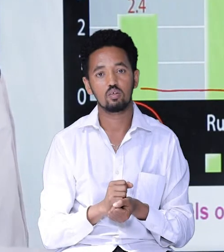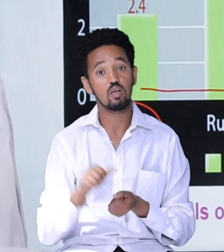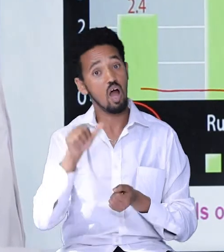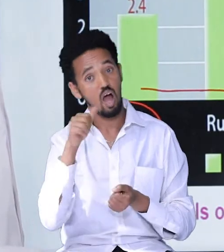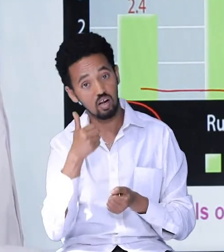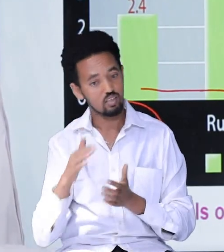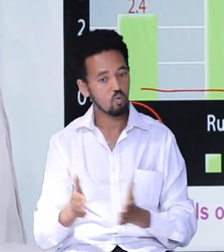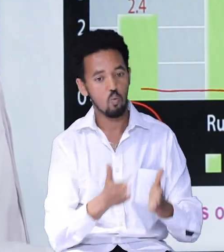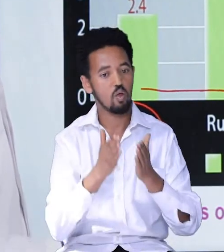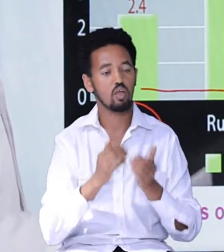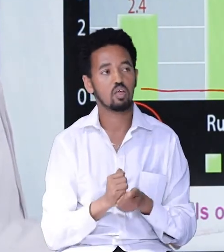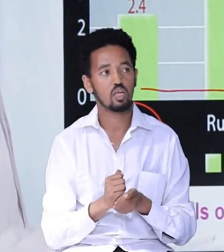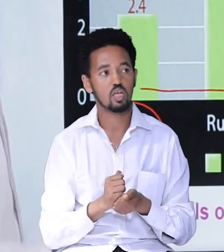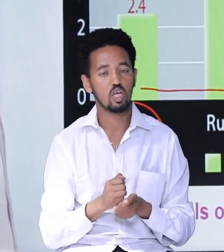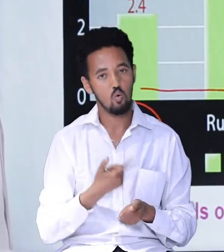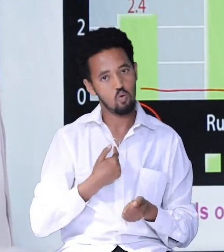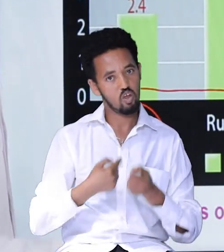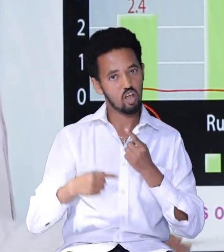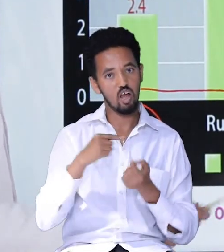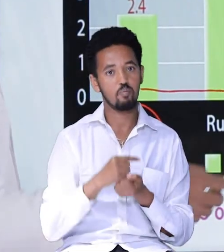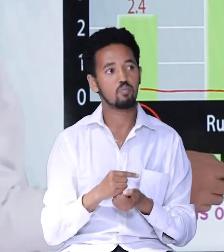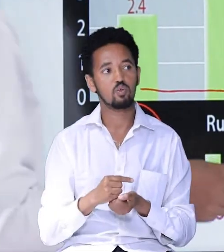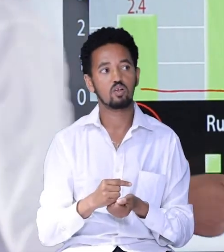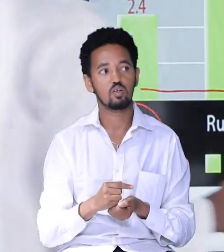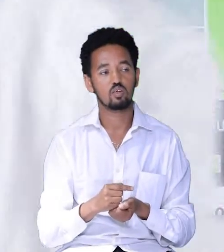Another way, when you come to the crude birth rate,